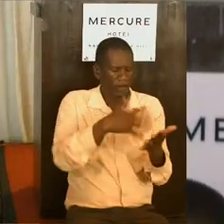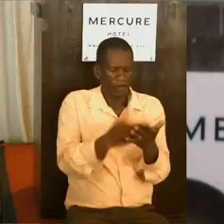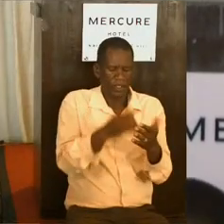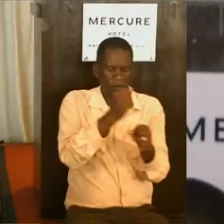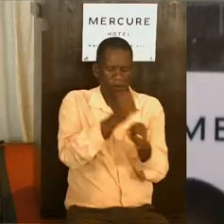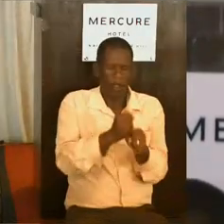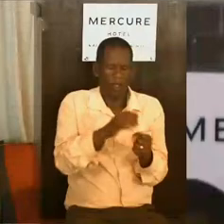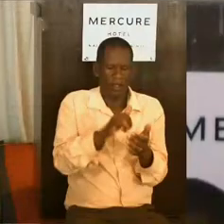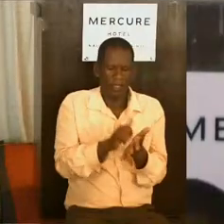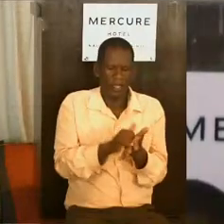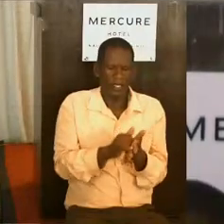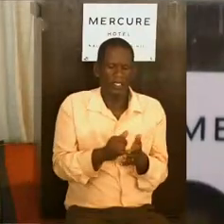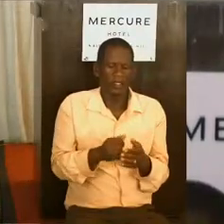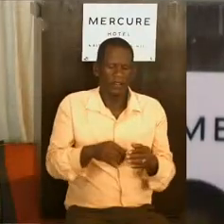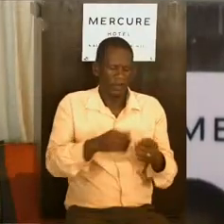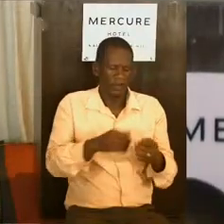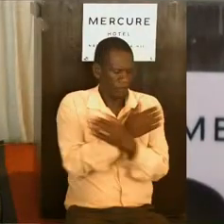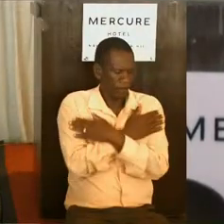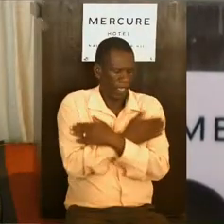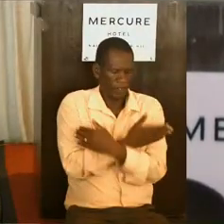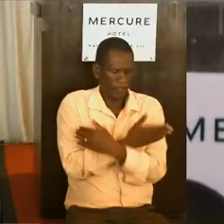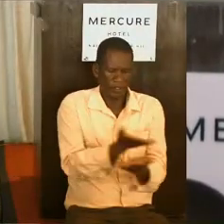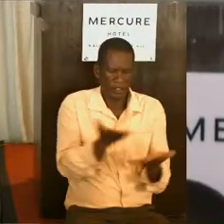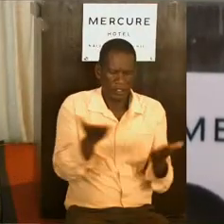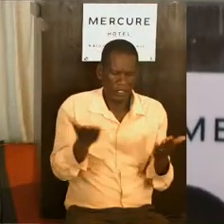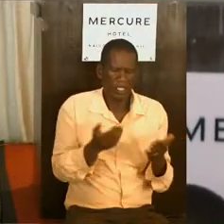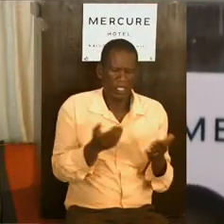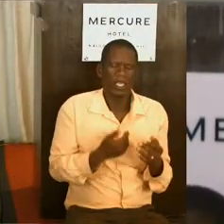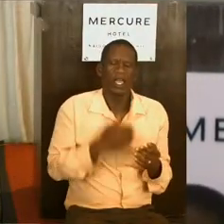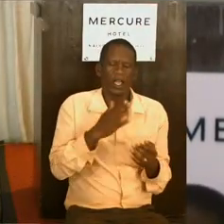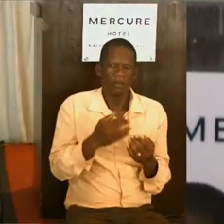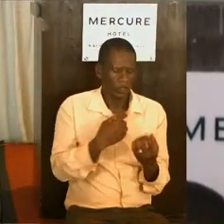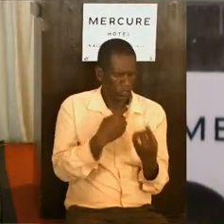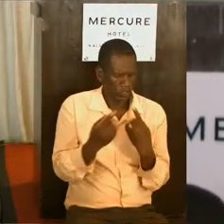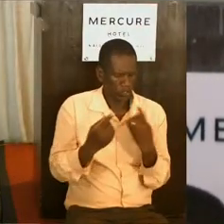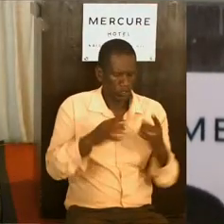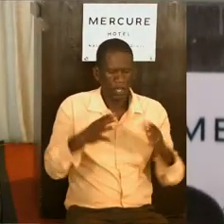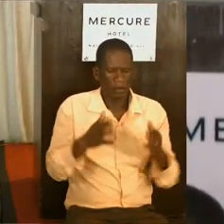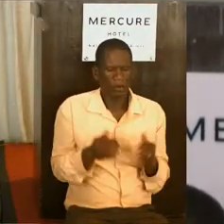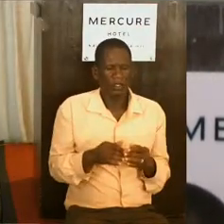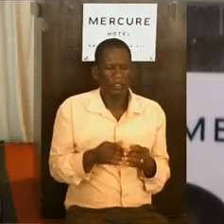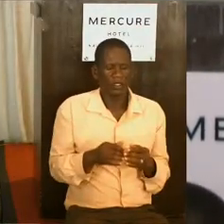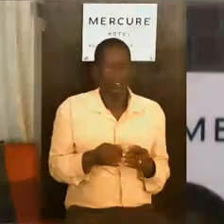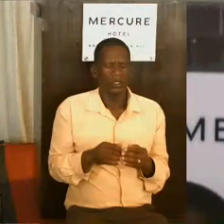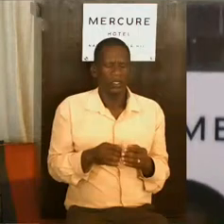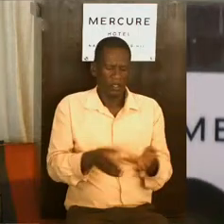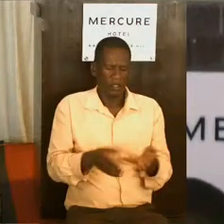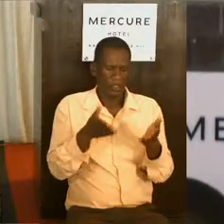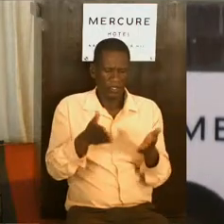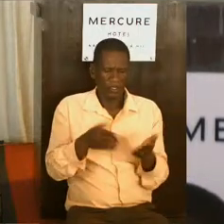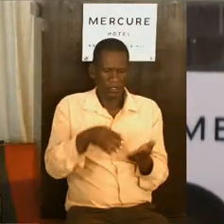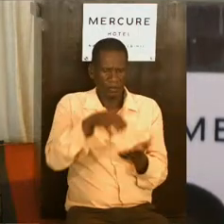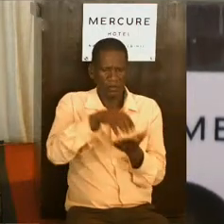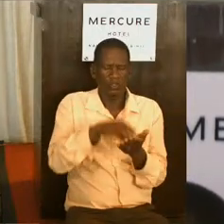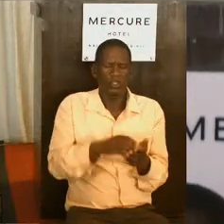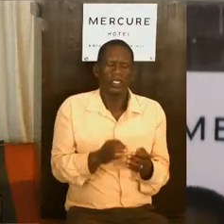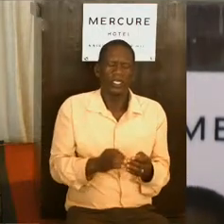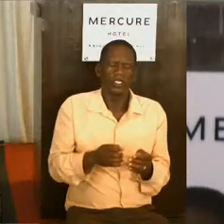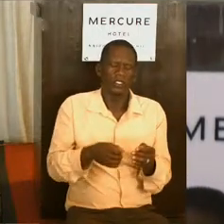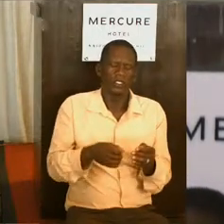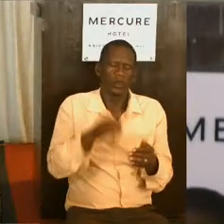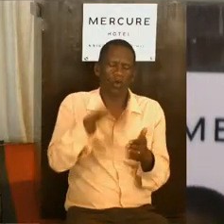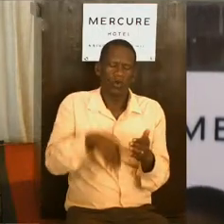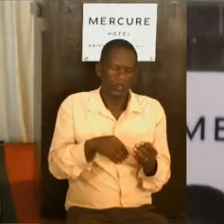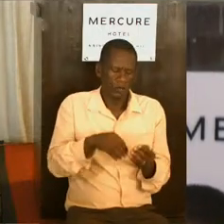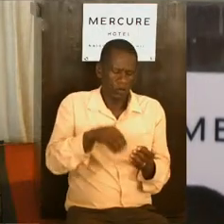that colleagues have been Consulting on on the neat platform is one that places